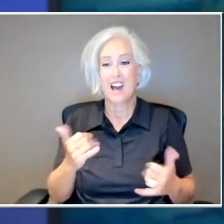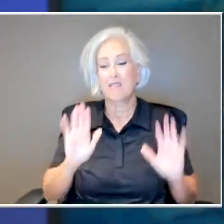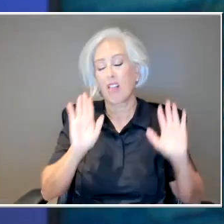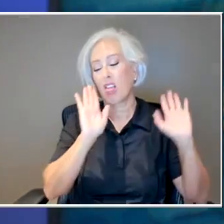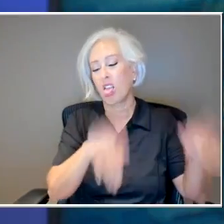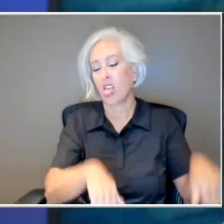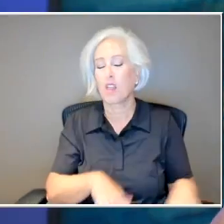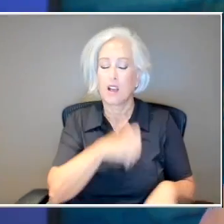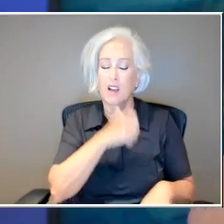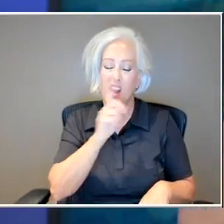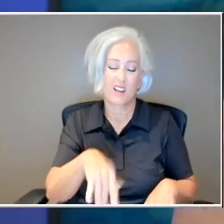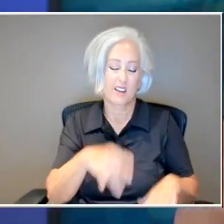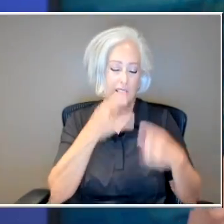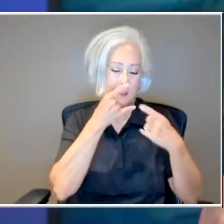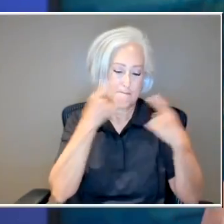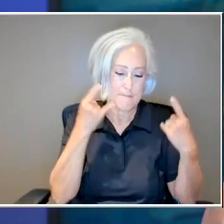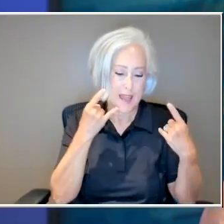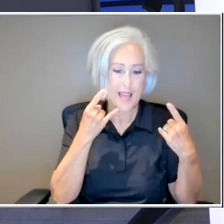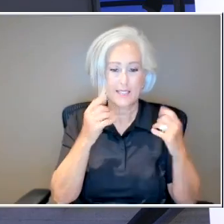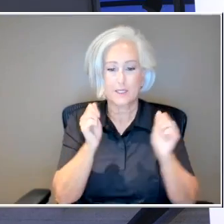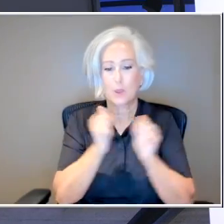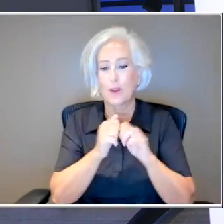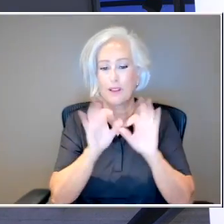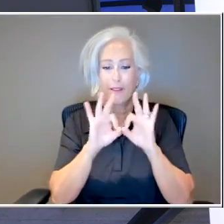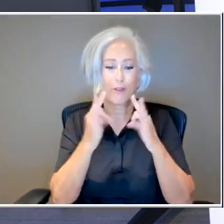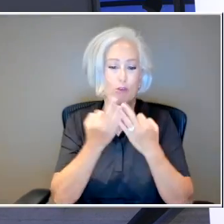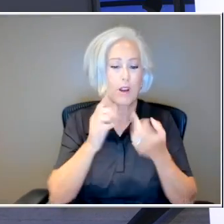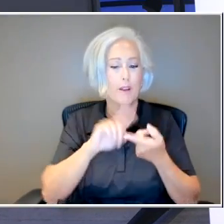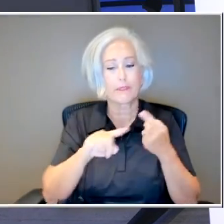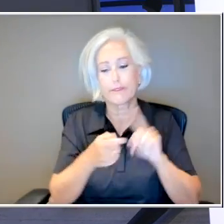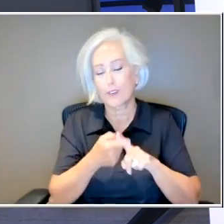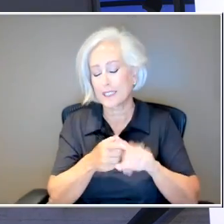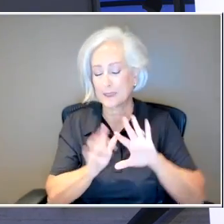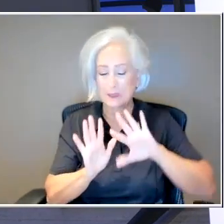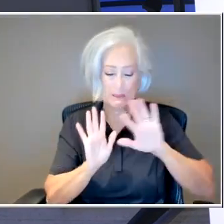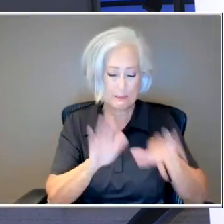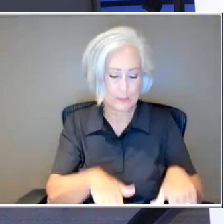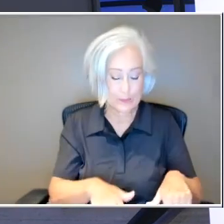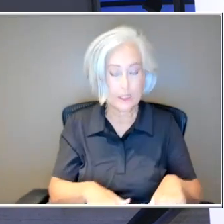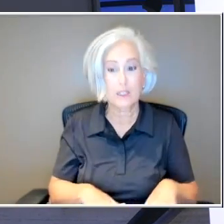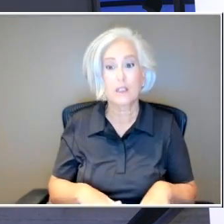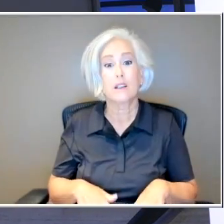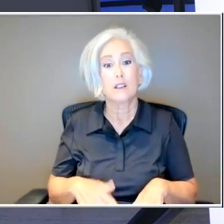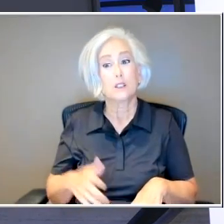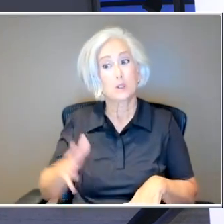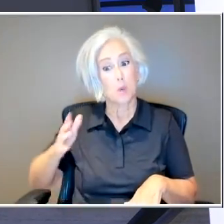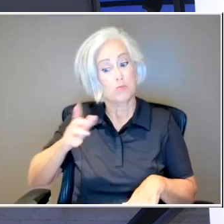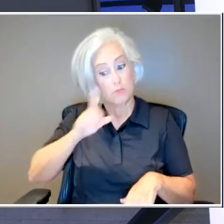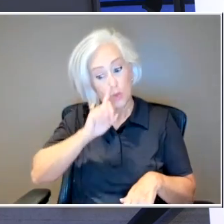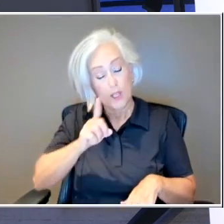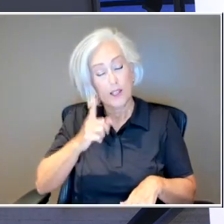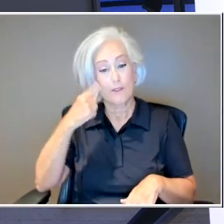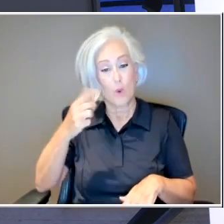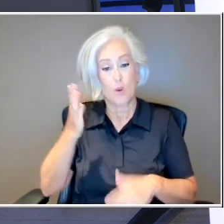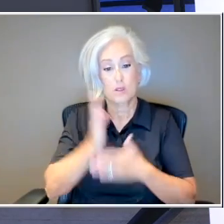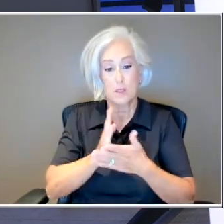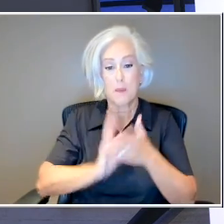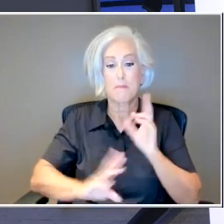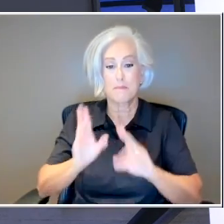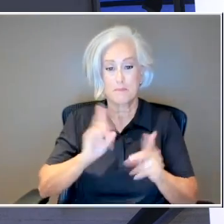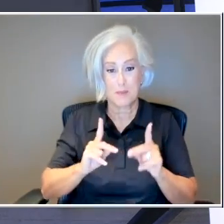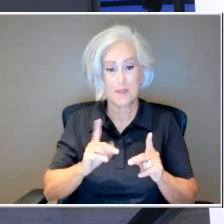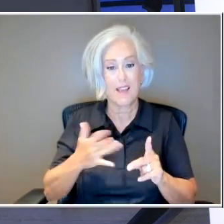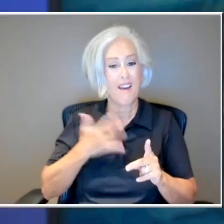or family. People are required to be safe around you now. And so actually for some women it was actually liberating in some